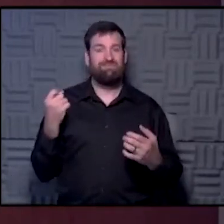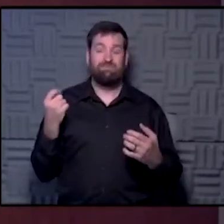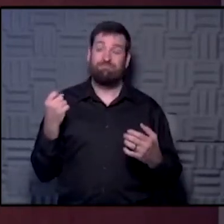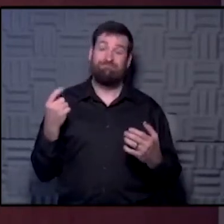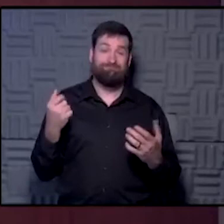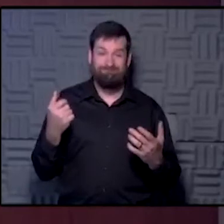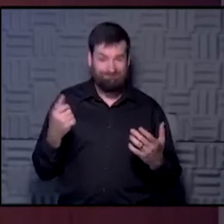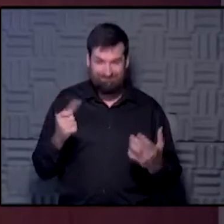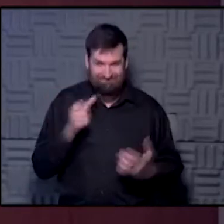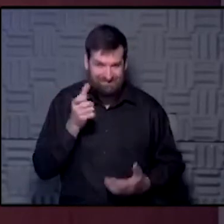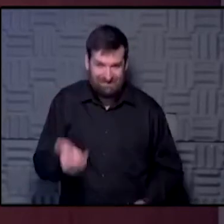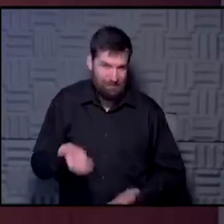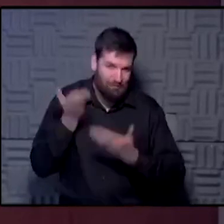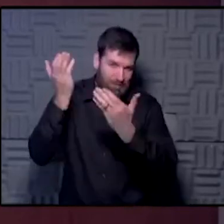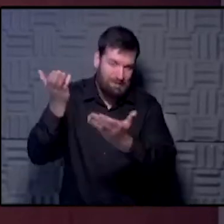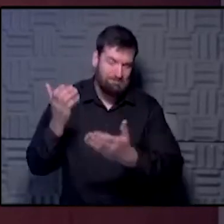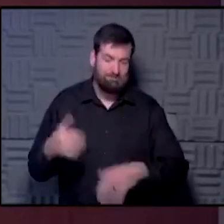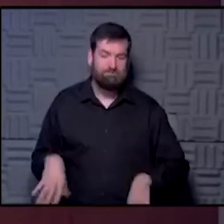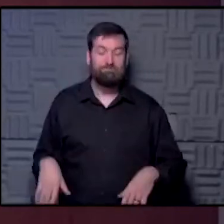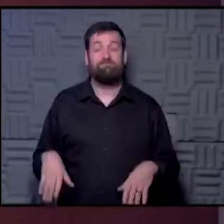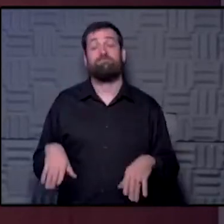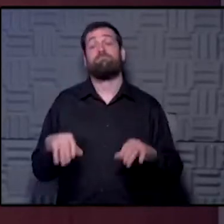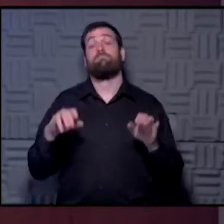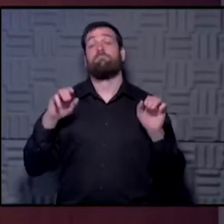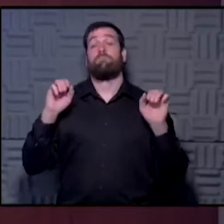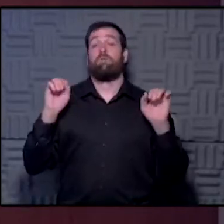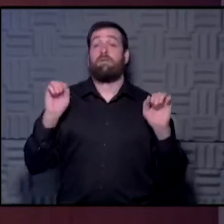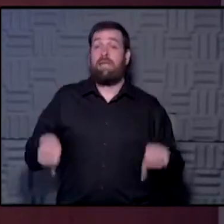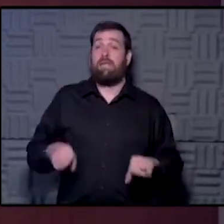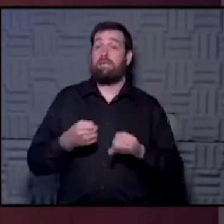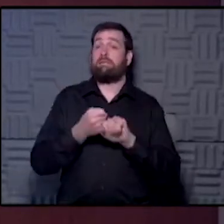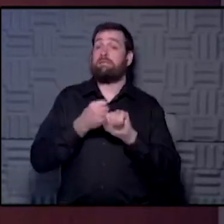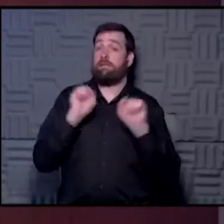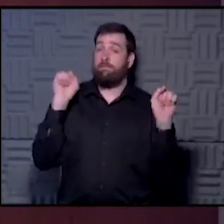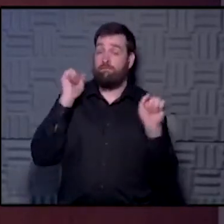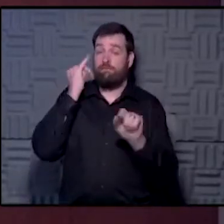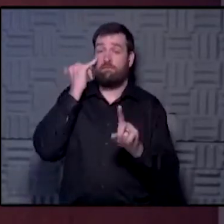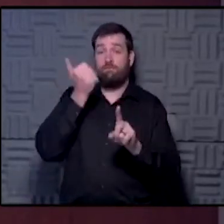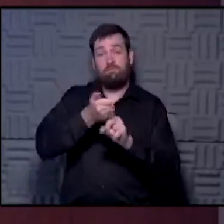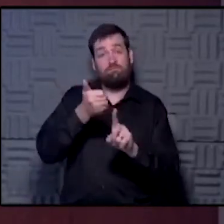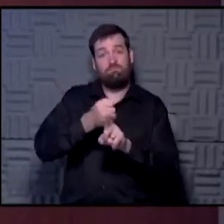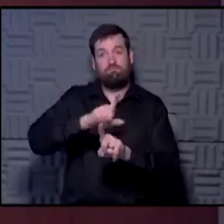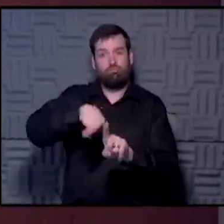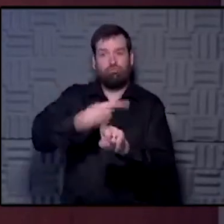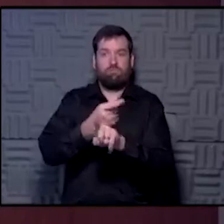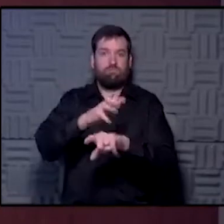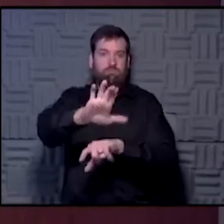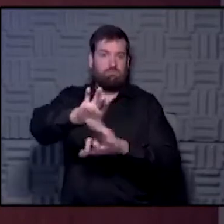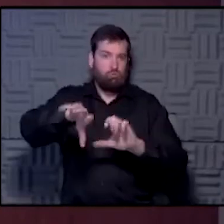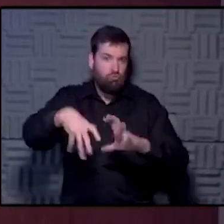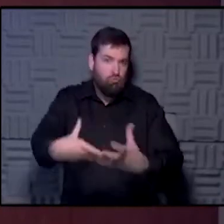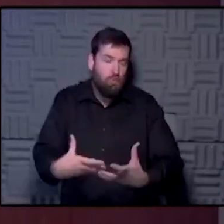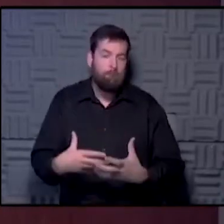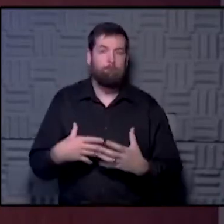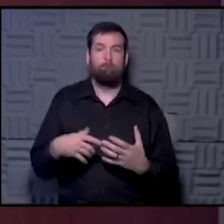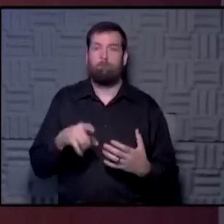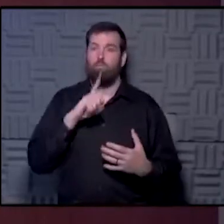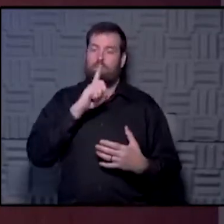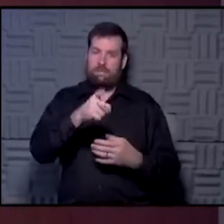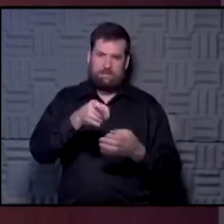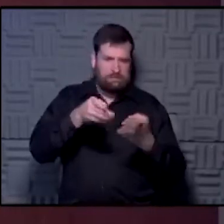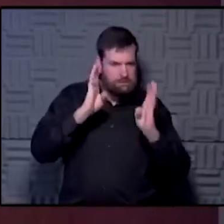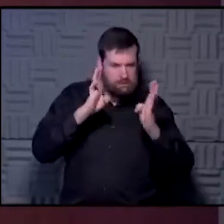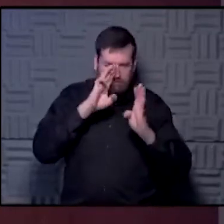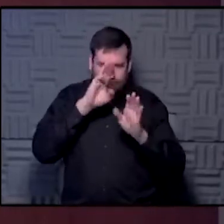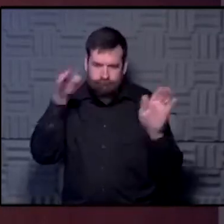we're not recommending. But can you do it safely if you're just with your bubble and you're really paying